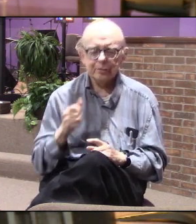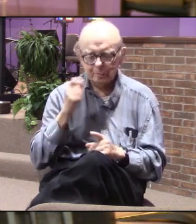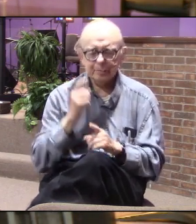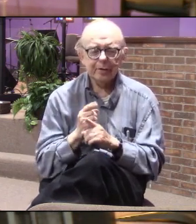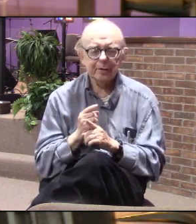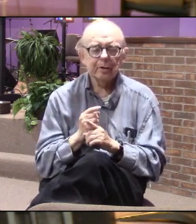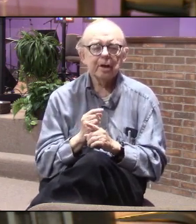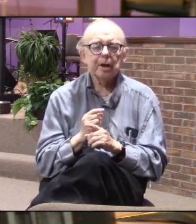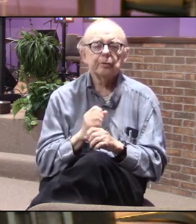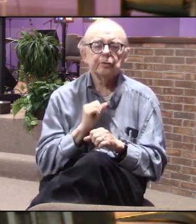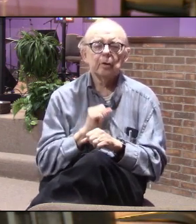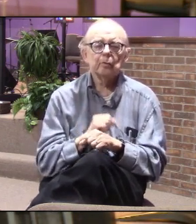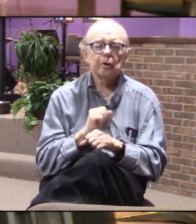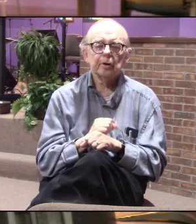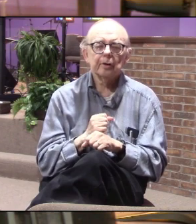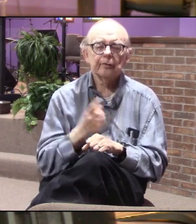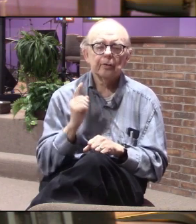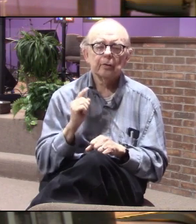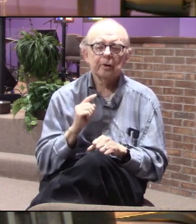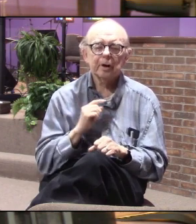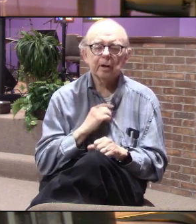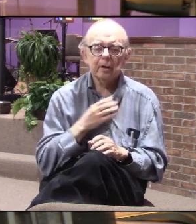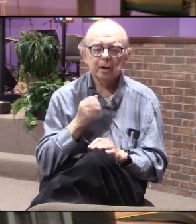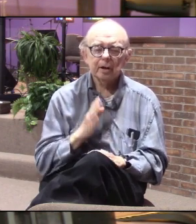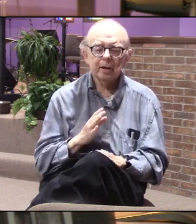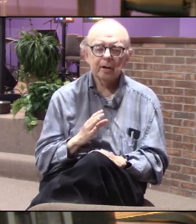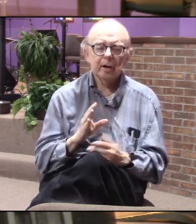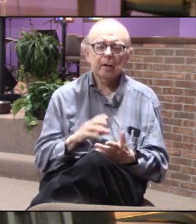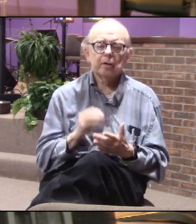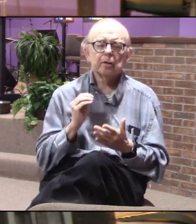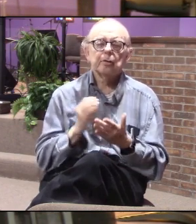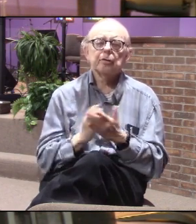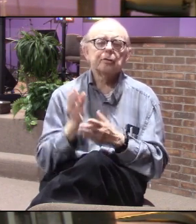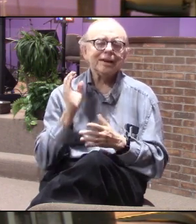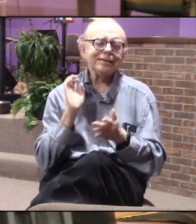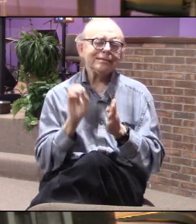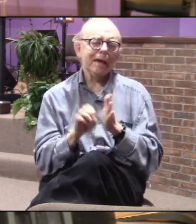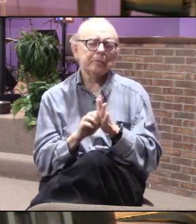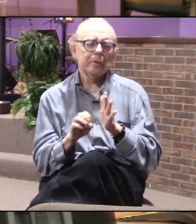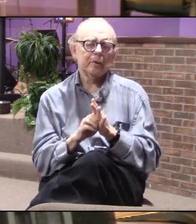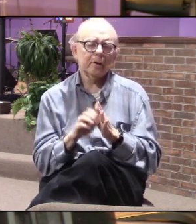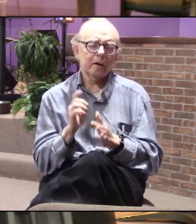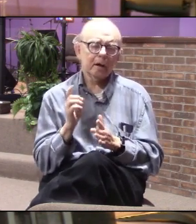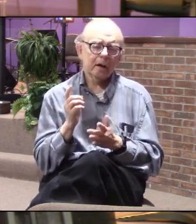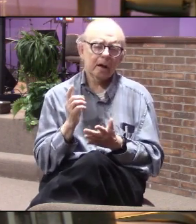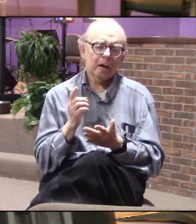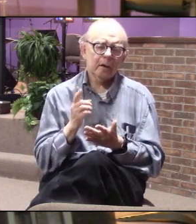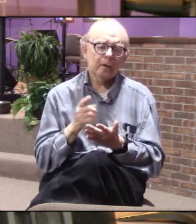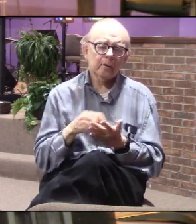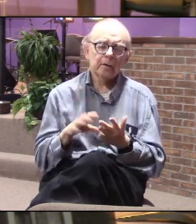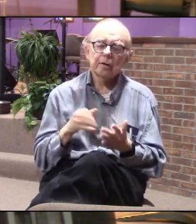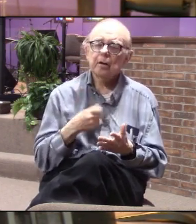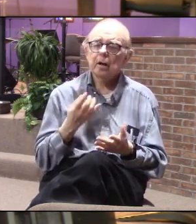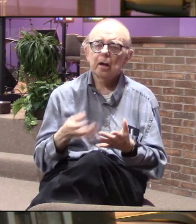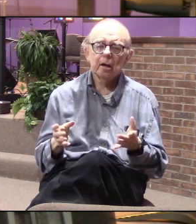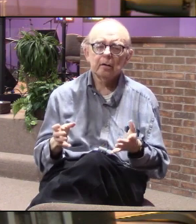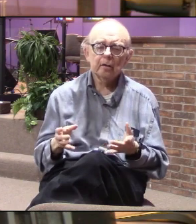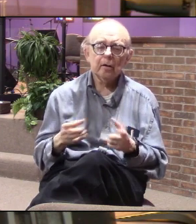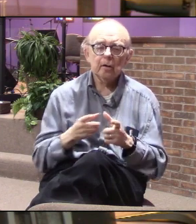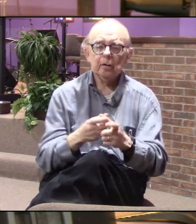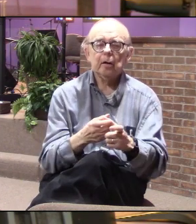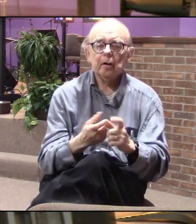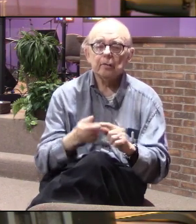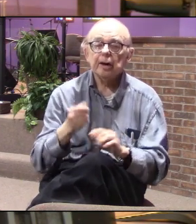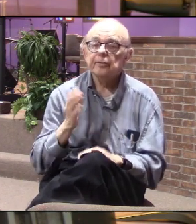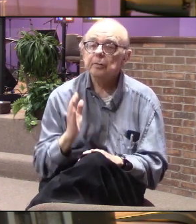God. And we need to learn by example that what did he do? He ran